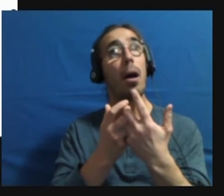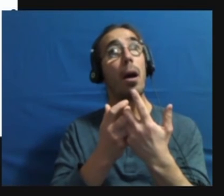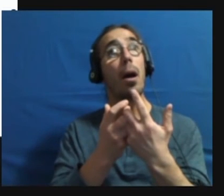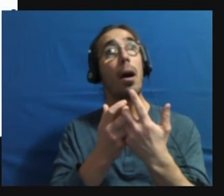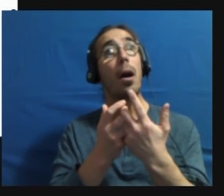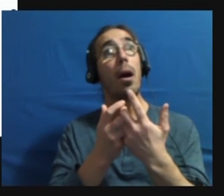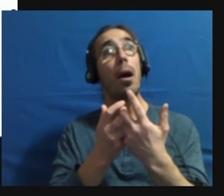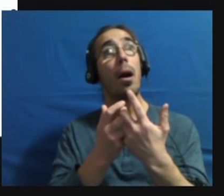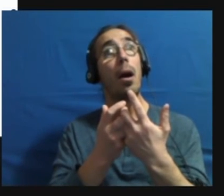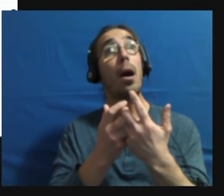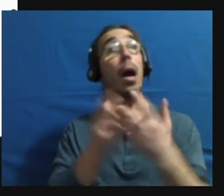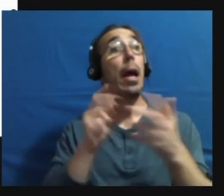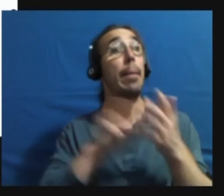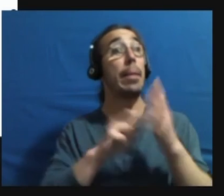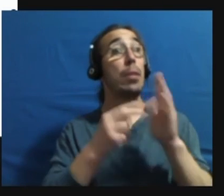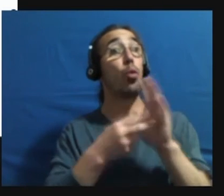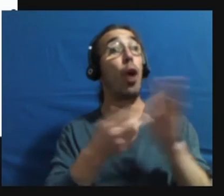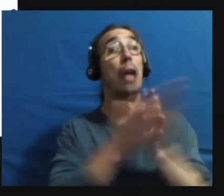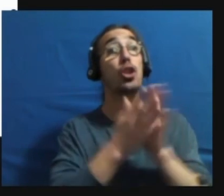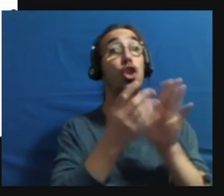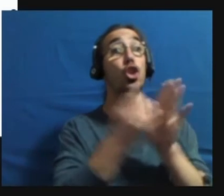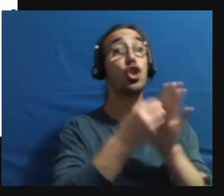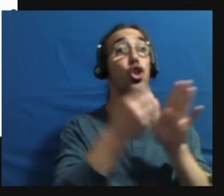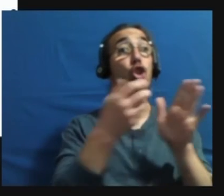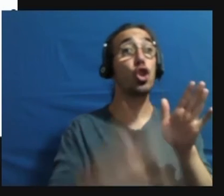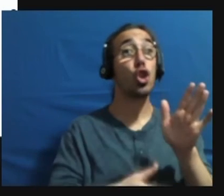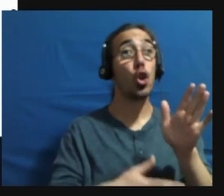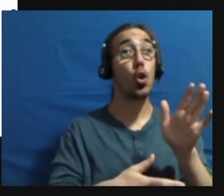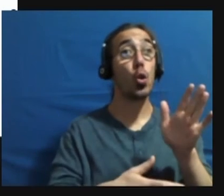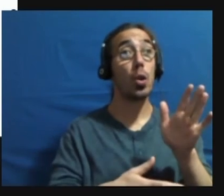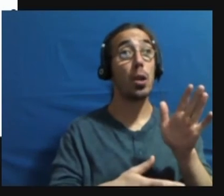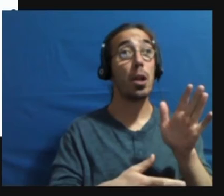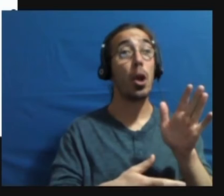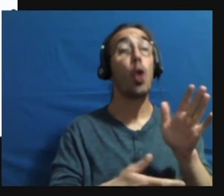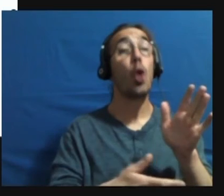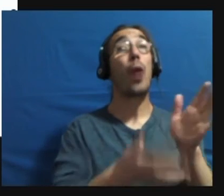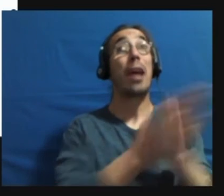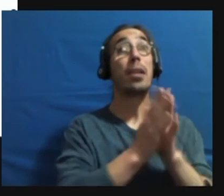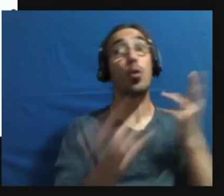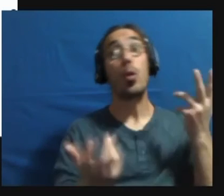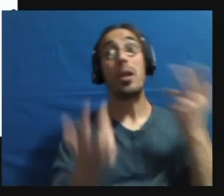to an environment instead of the environment adapting to students to help them learn.